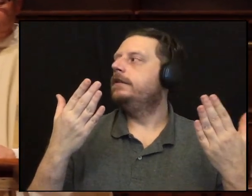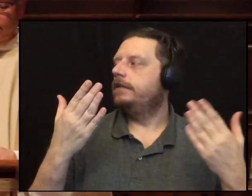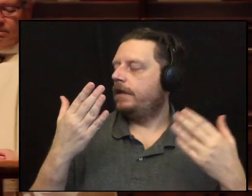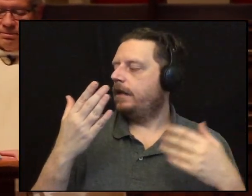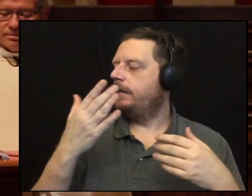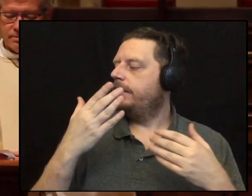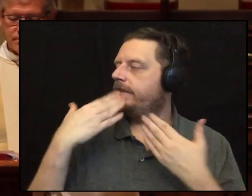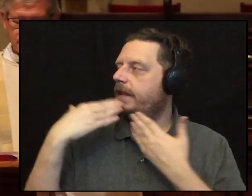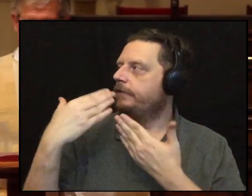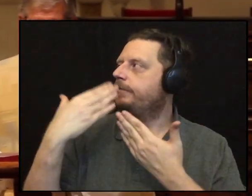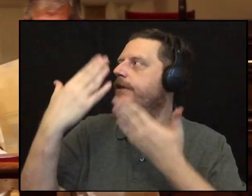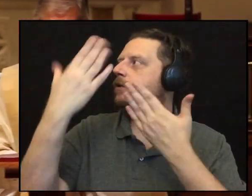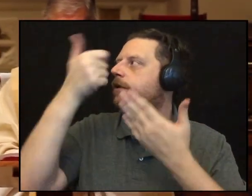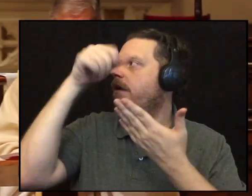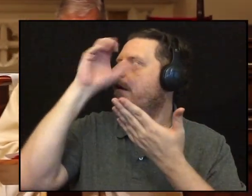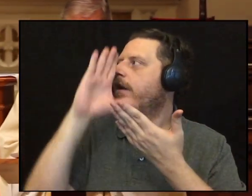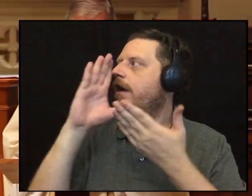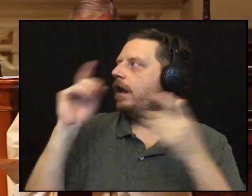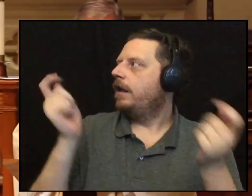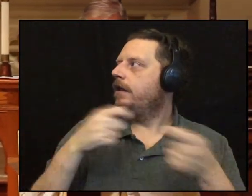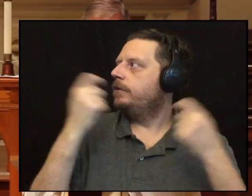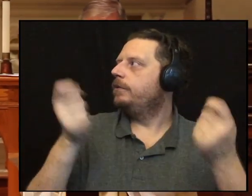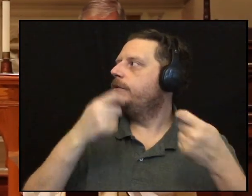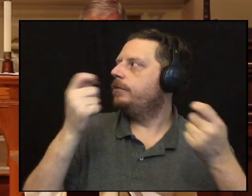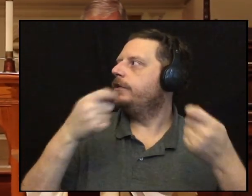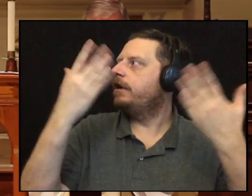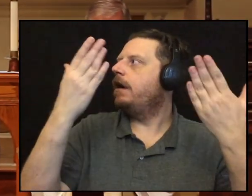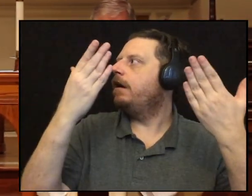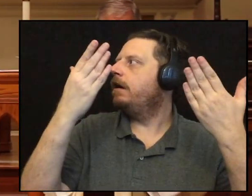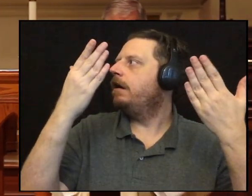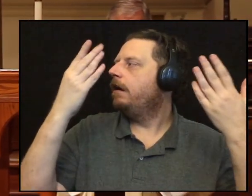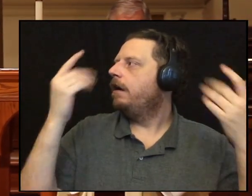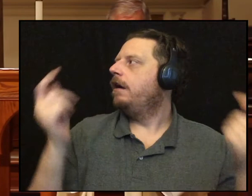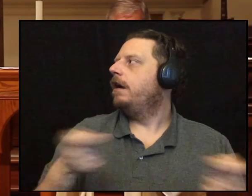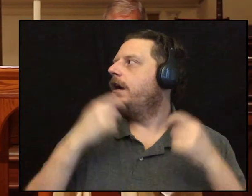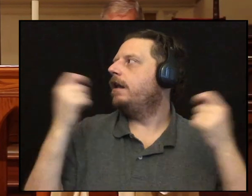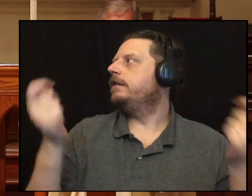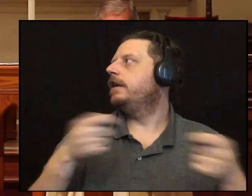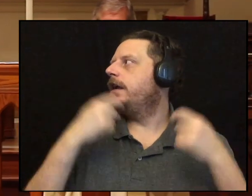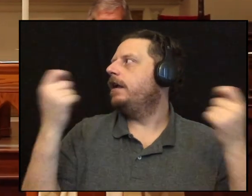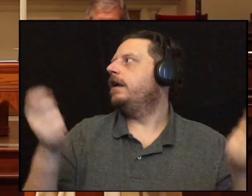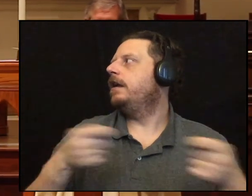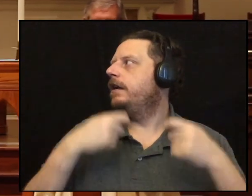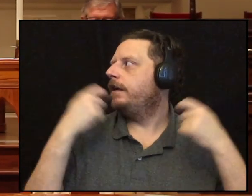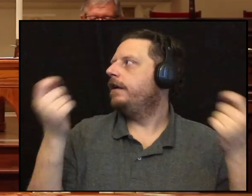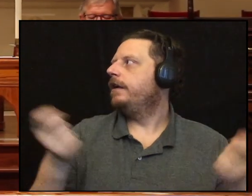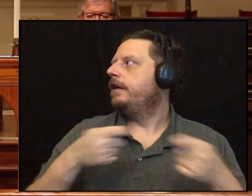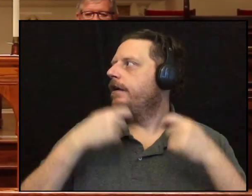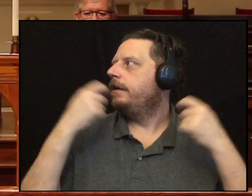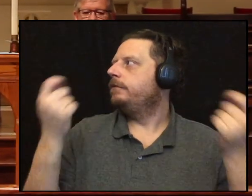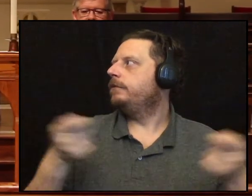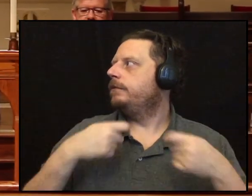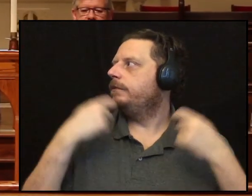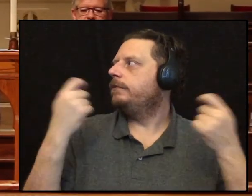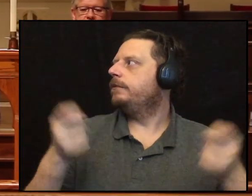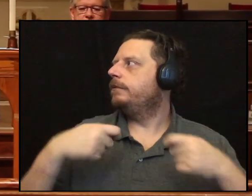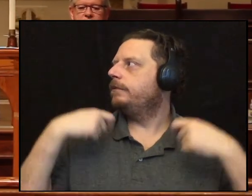Thanks be to God. Alleluia. Alleluia.